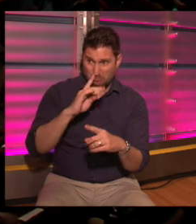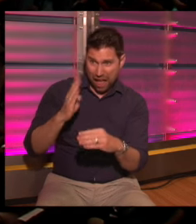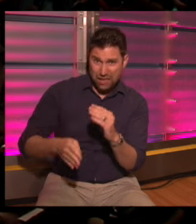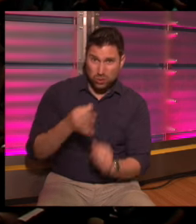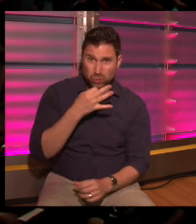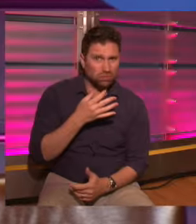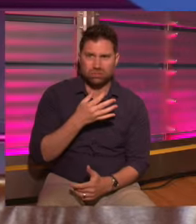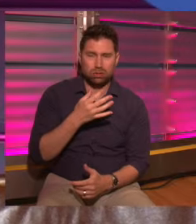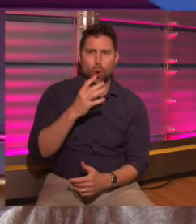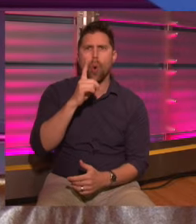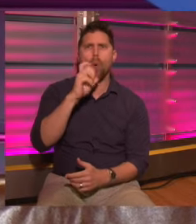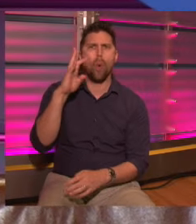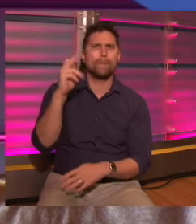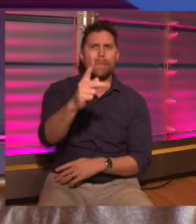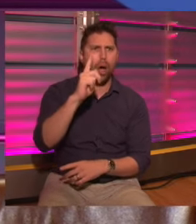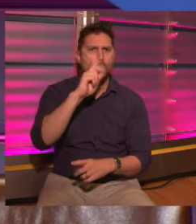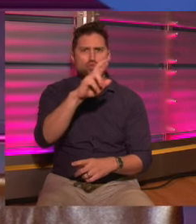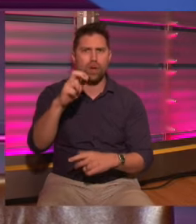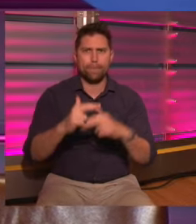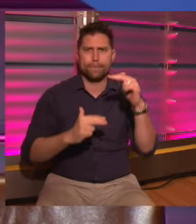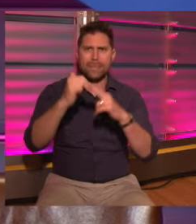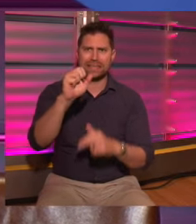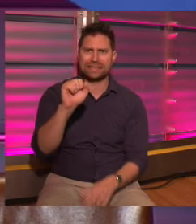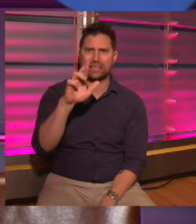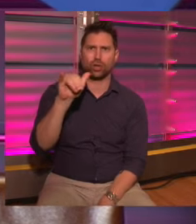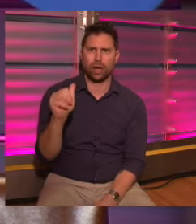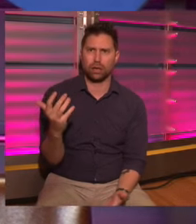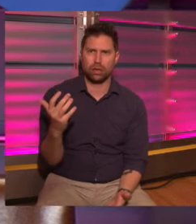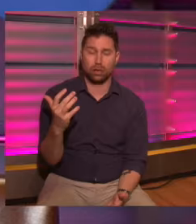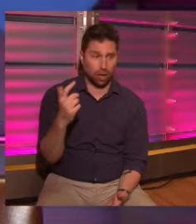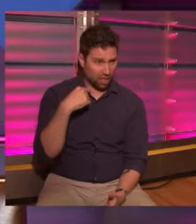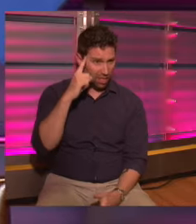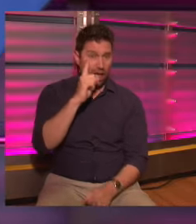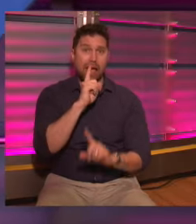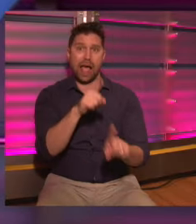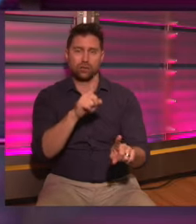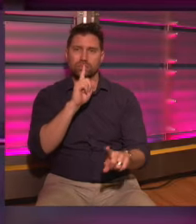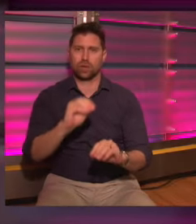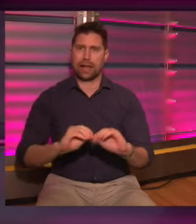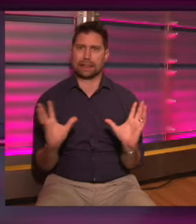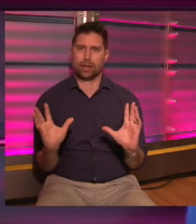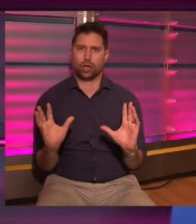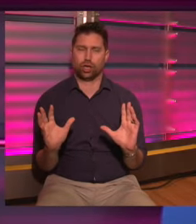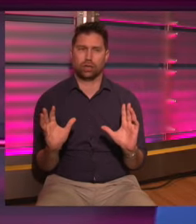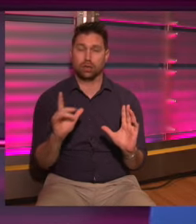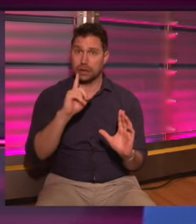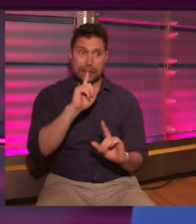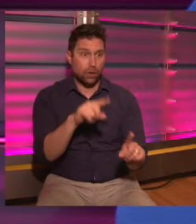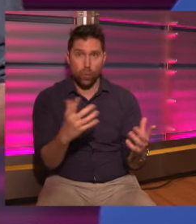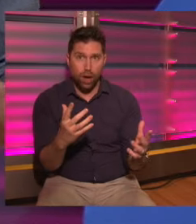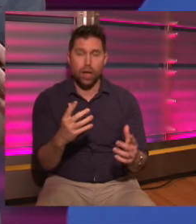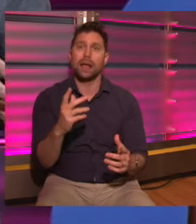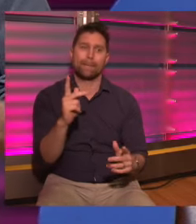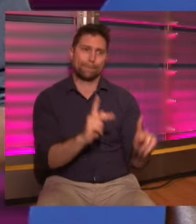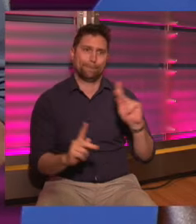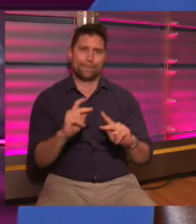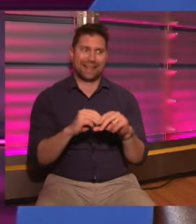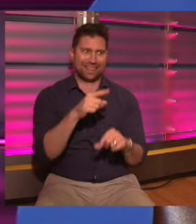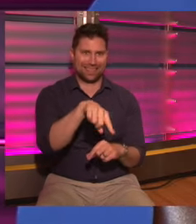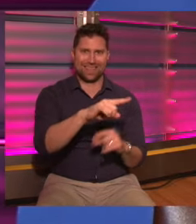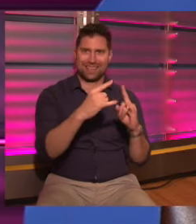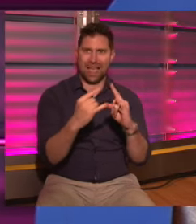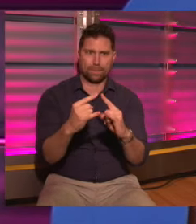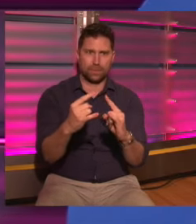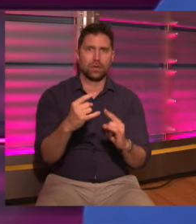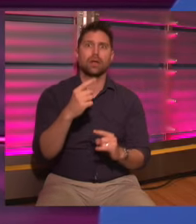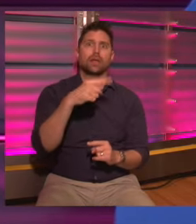Syria? And I think the answer is actually pretty clear. The answer is the people inside of these camps. It's the